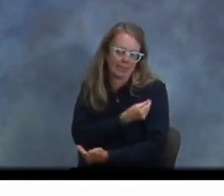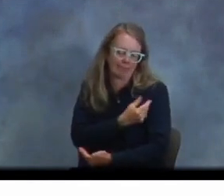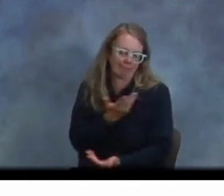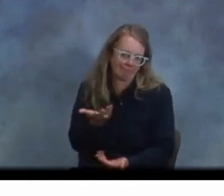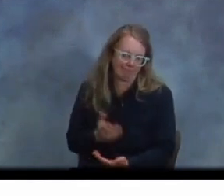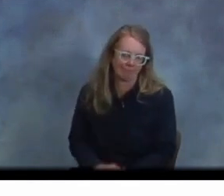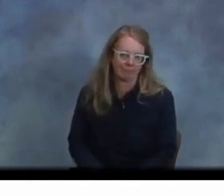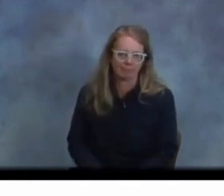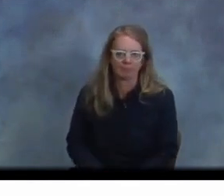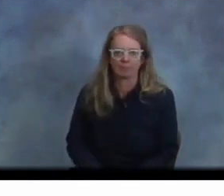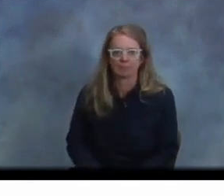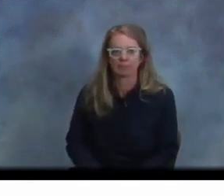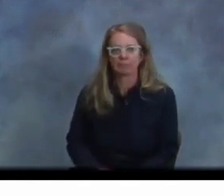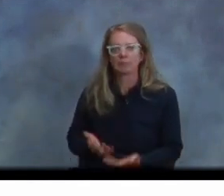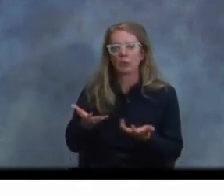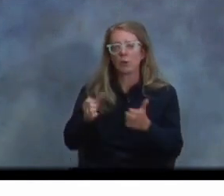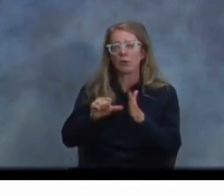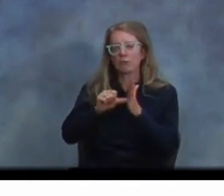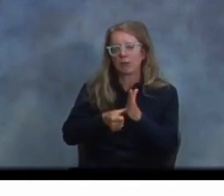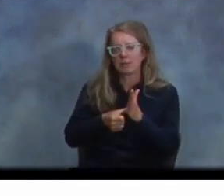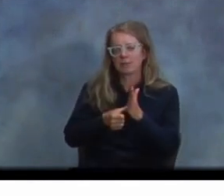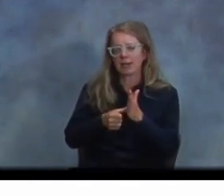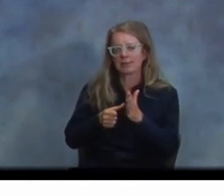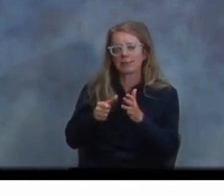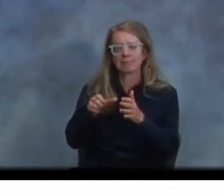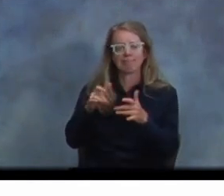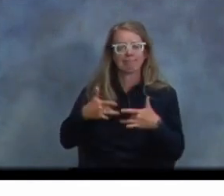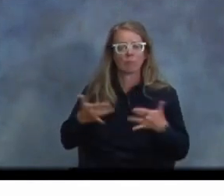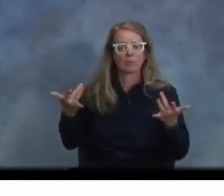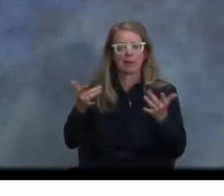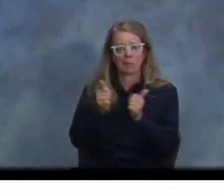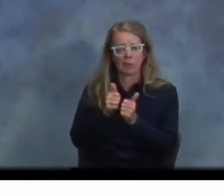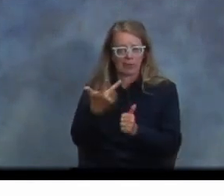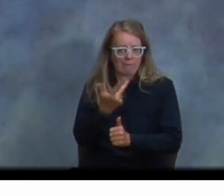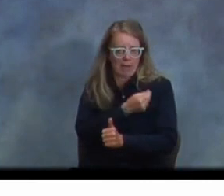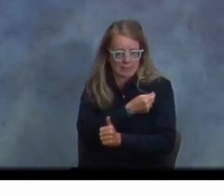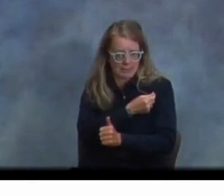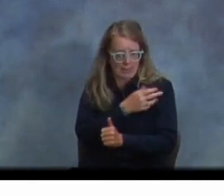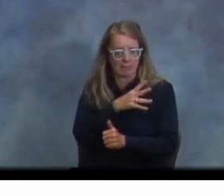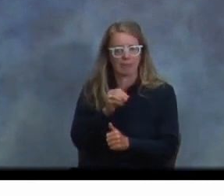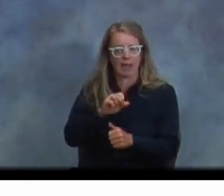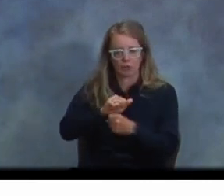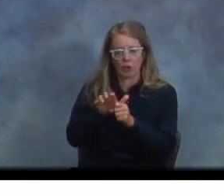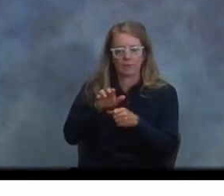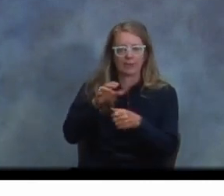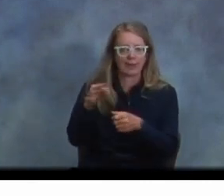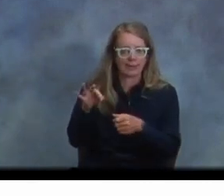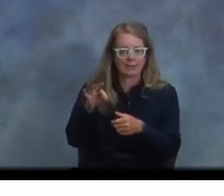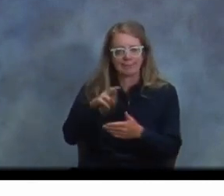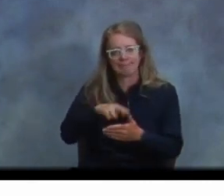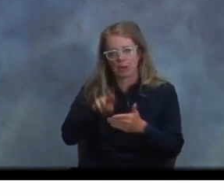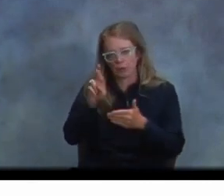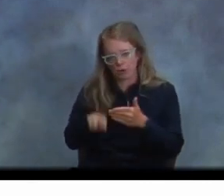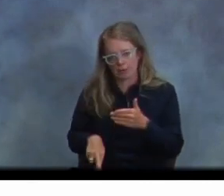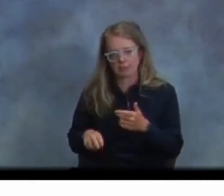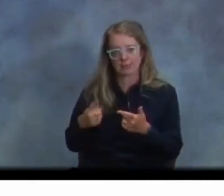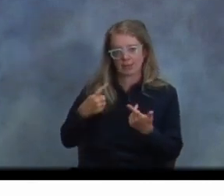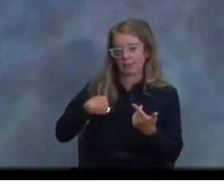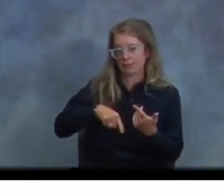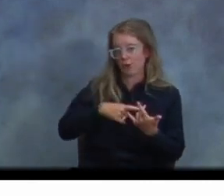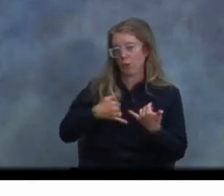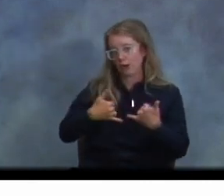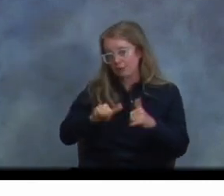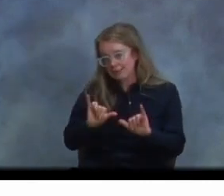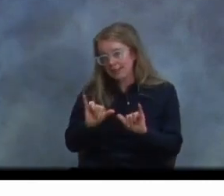I wanted to take a moment to highlight vaccination status on COVID-19 outcomes. As we are continuing to move through